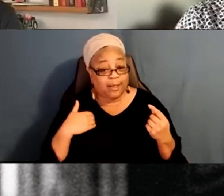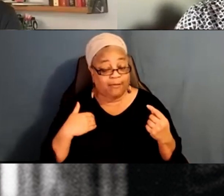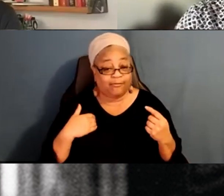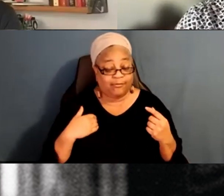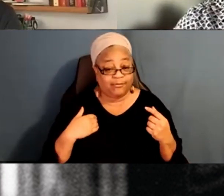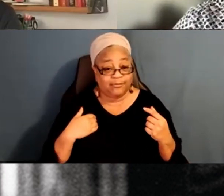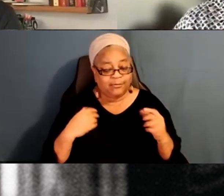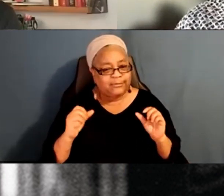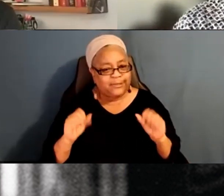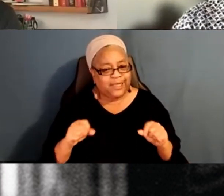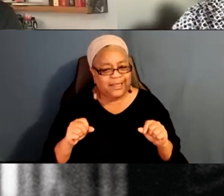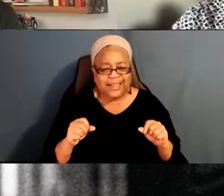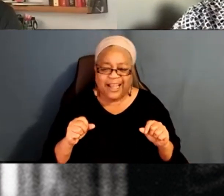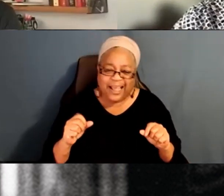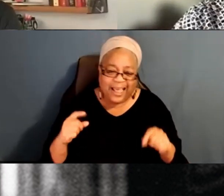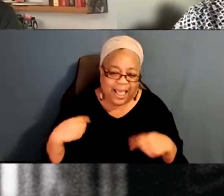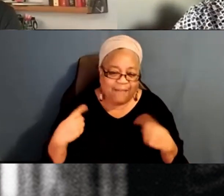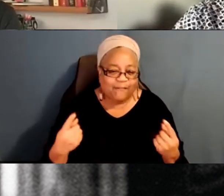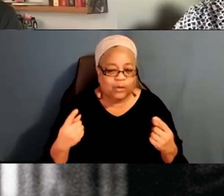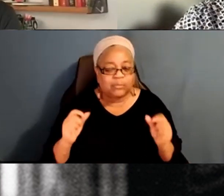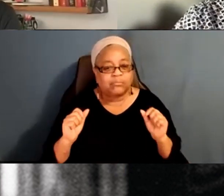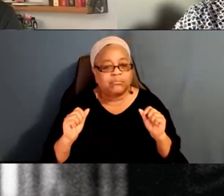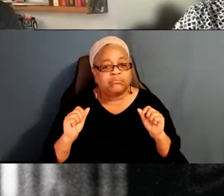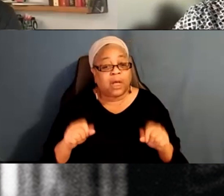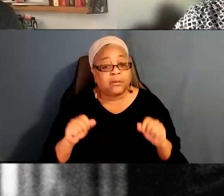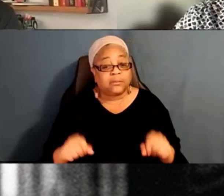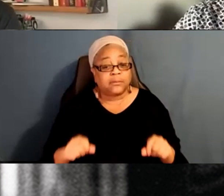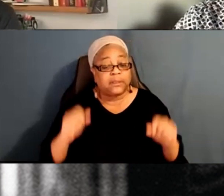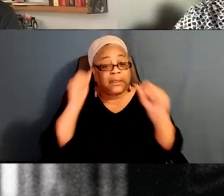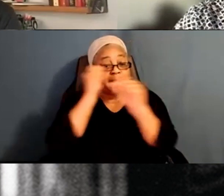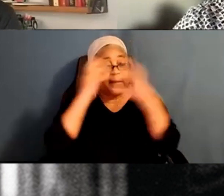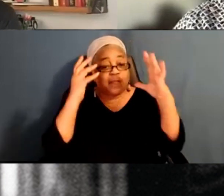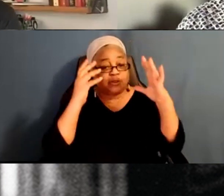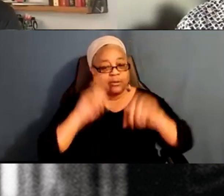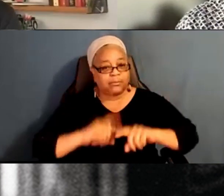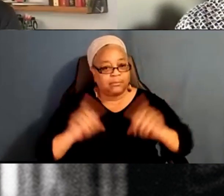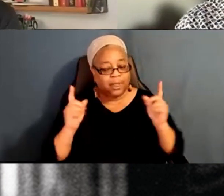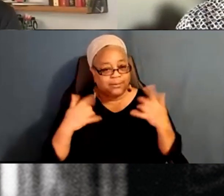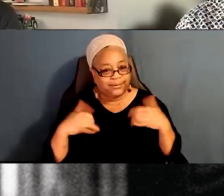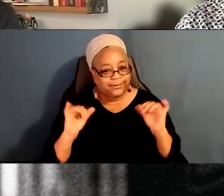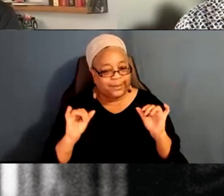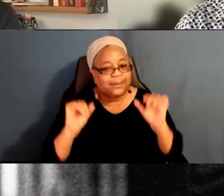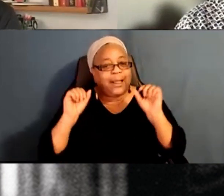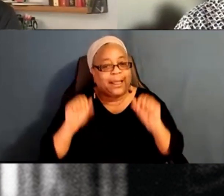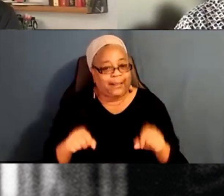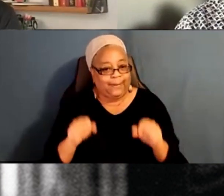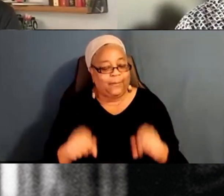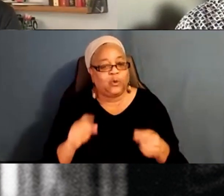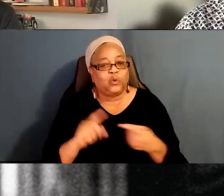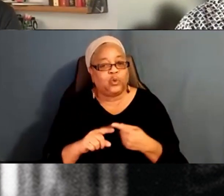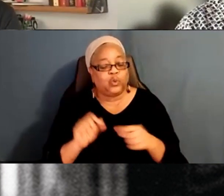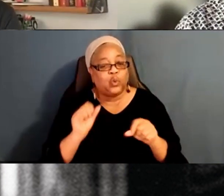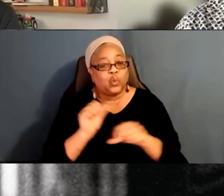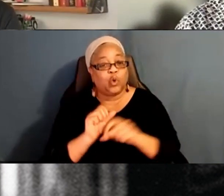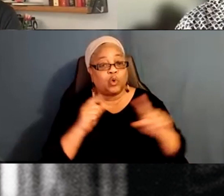ever possibly imagine. And yet, to be able to work towards